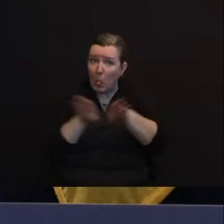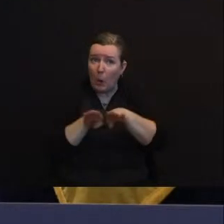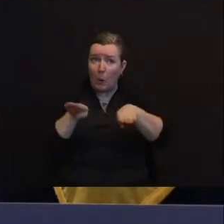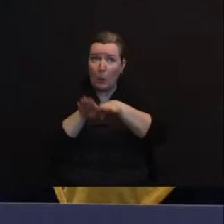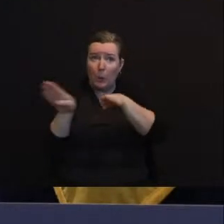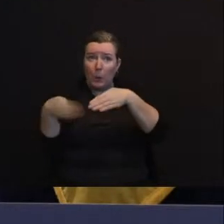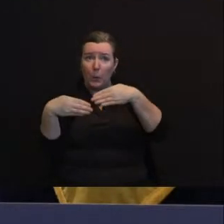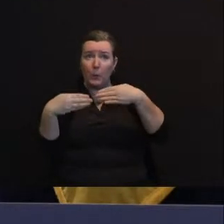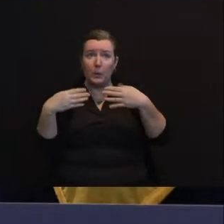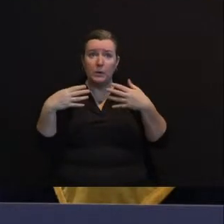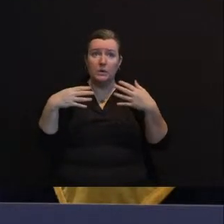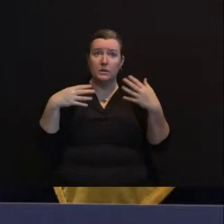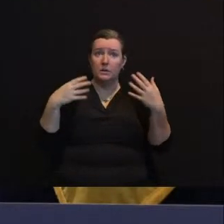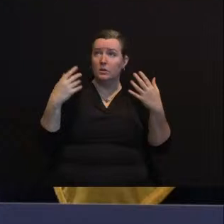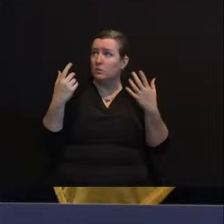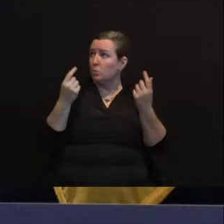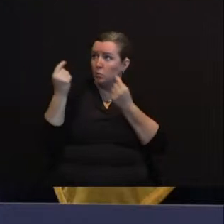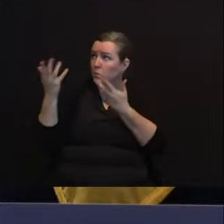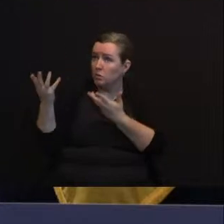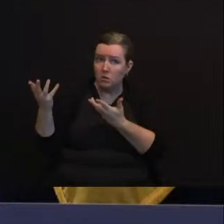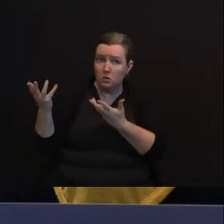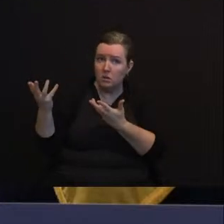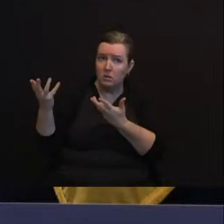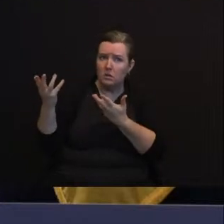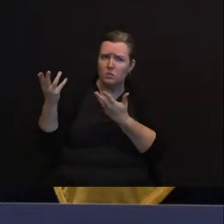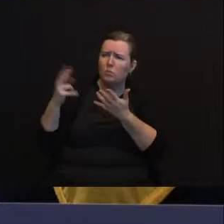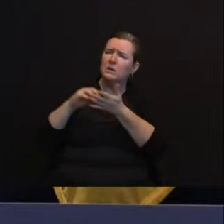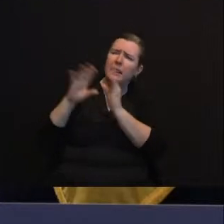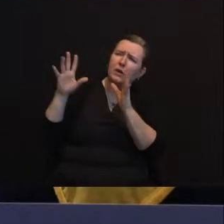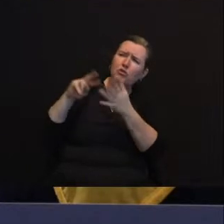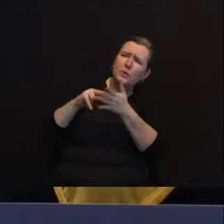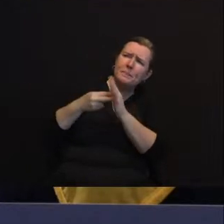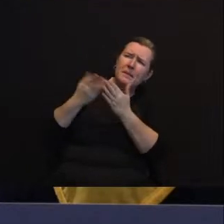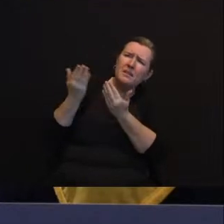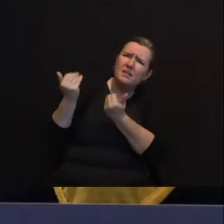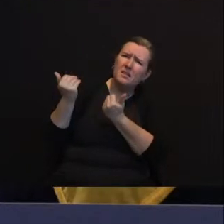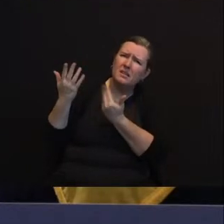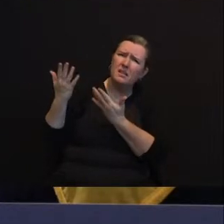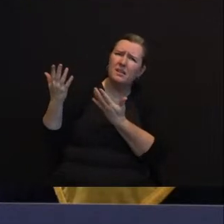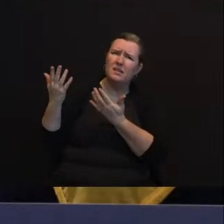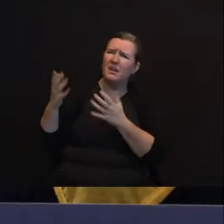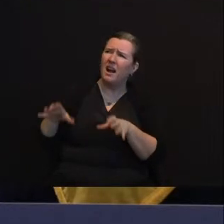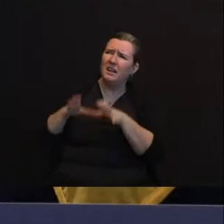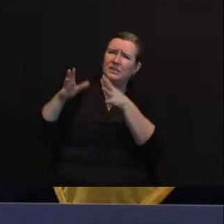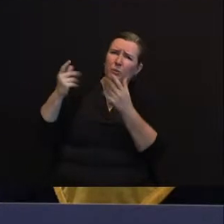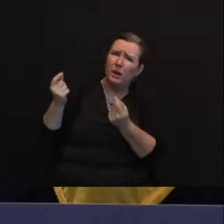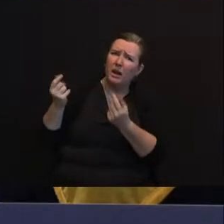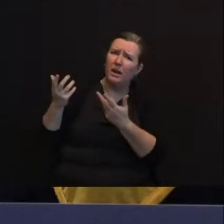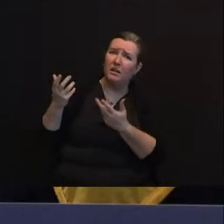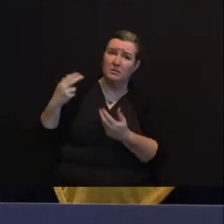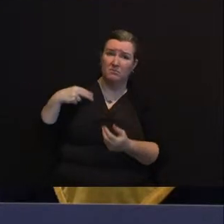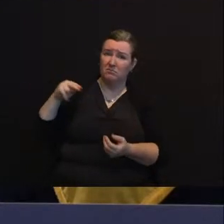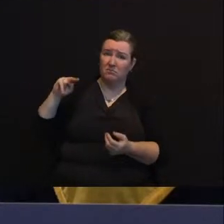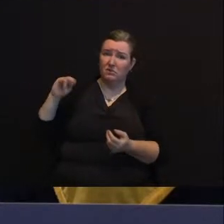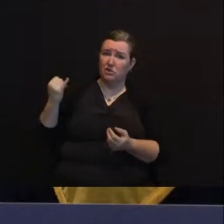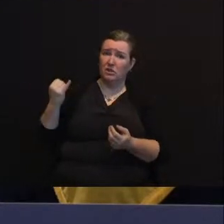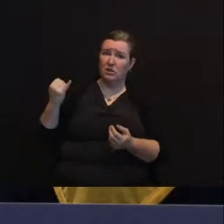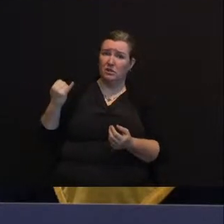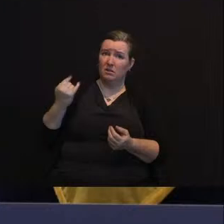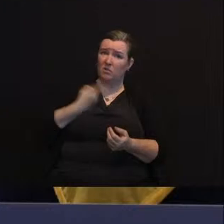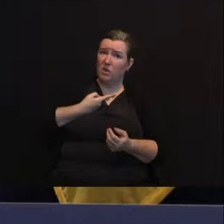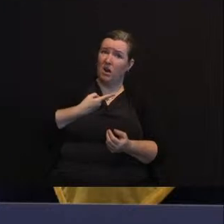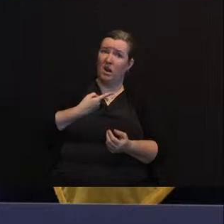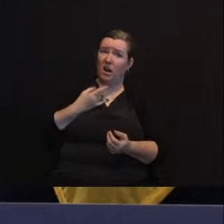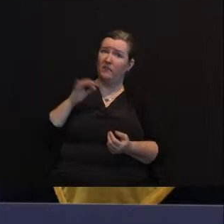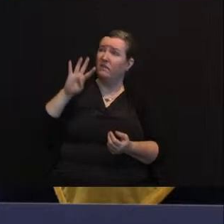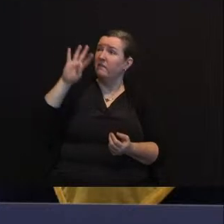choice but to act, but looking for a little clarity on what that could mean. Can you say whether New Jersey is among the 40 states